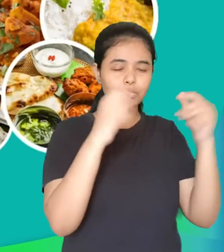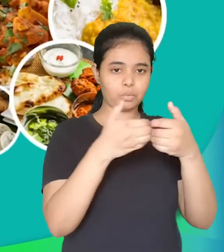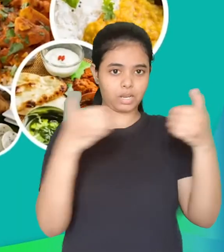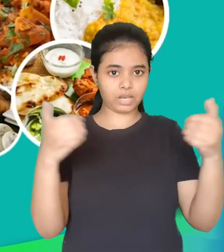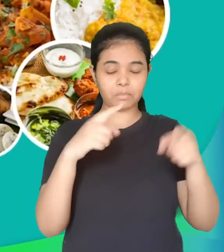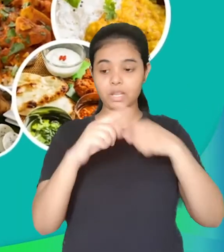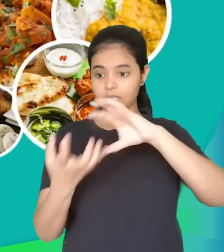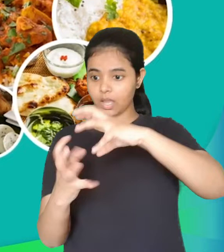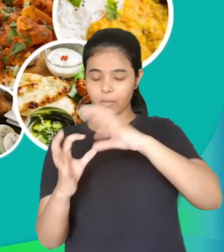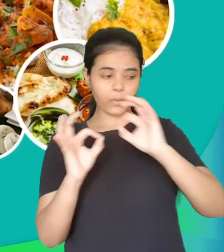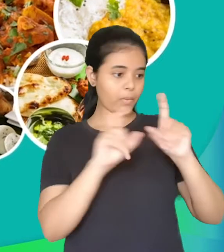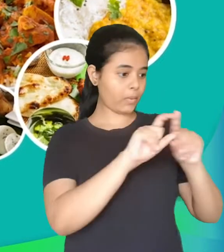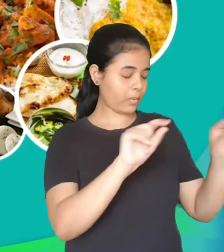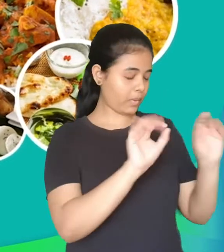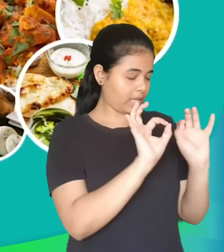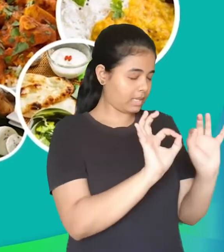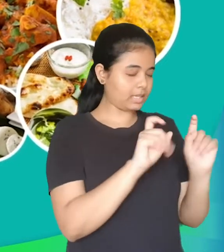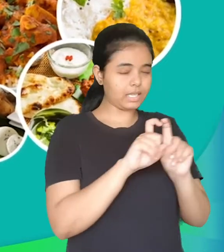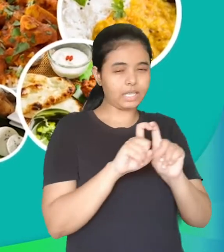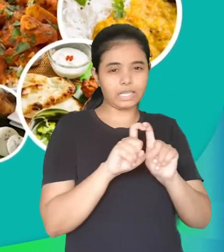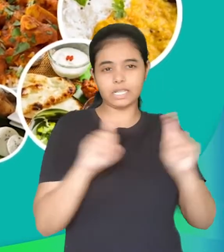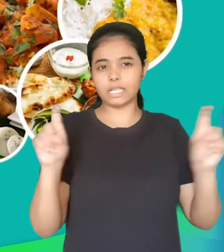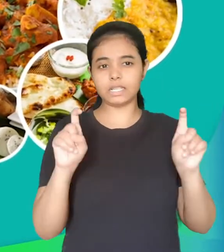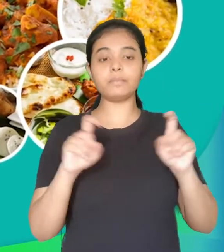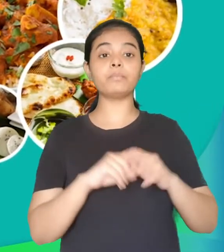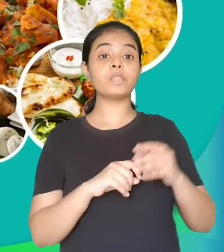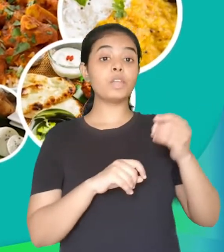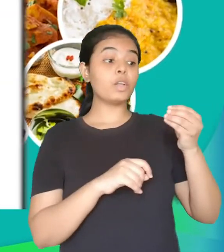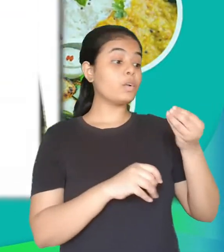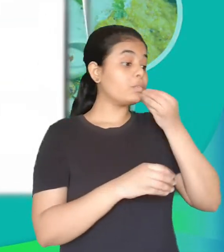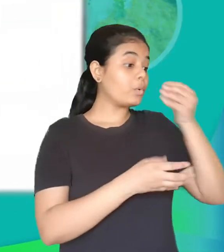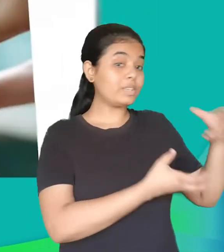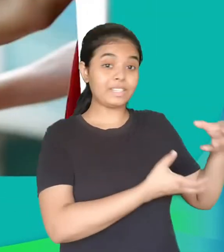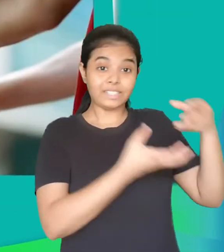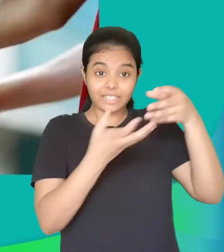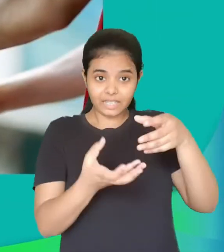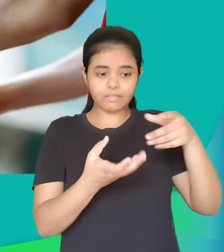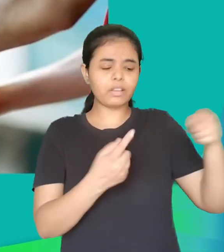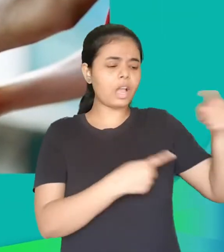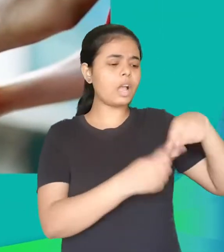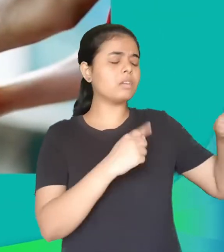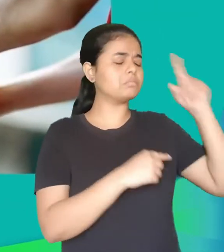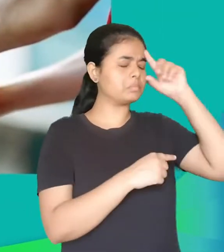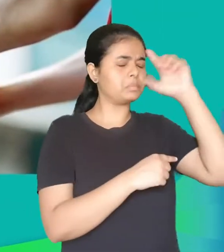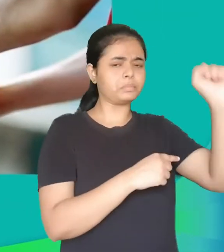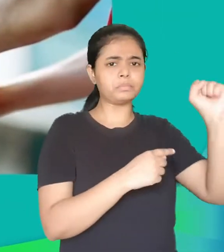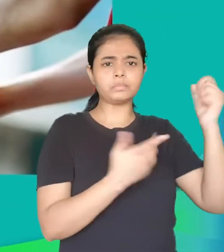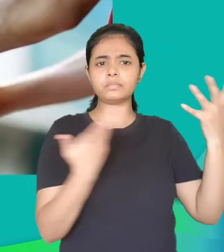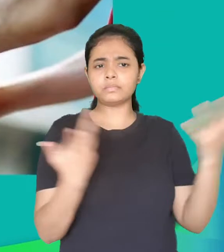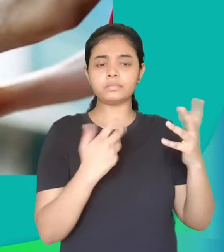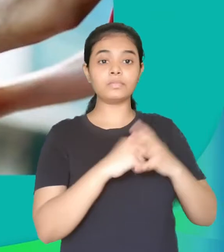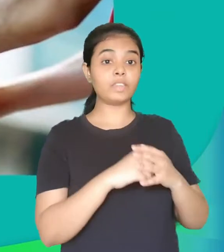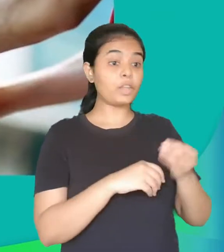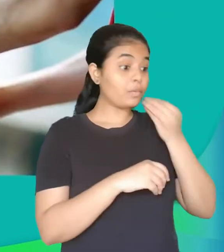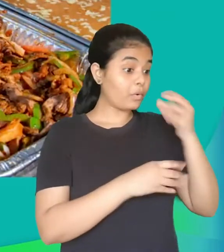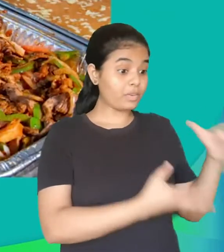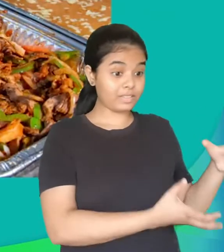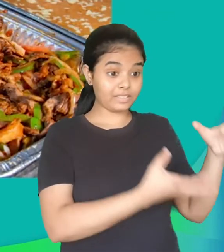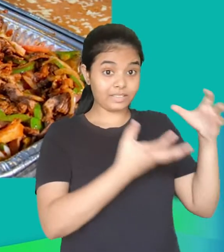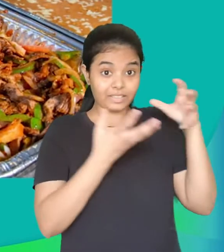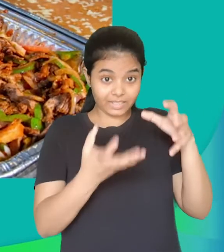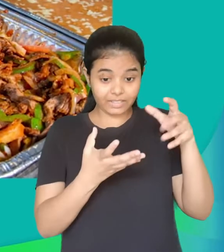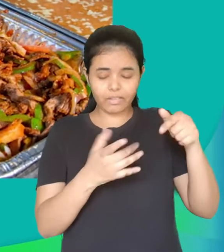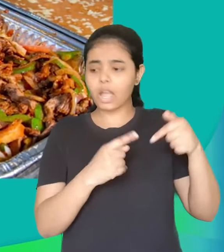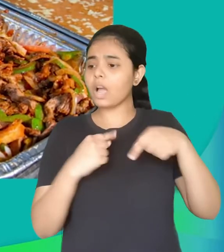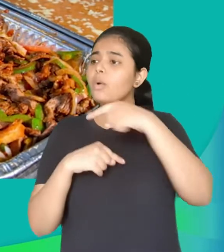kept away from waste materials or products. Food donors should remember that it is important to hand over